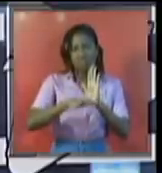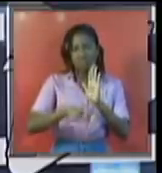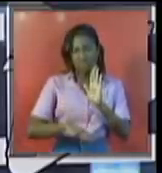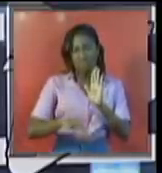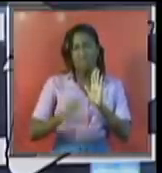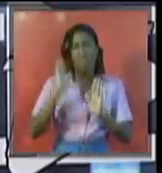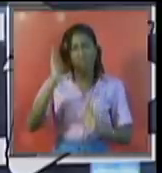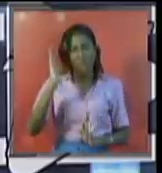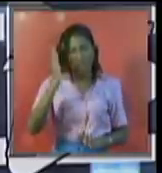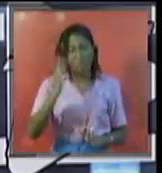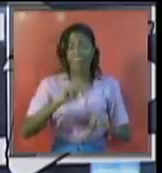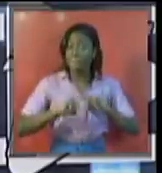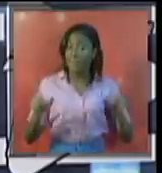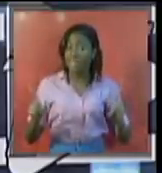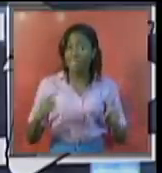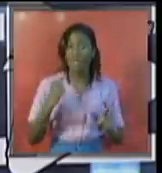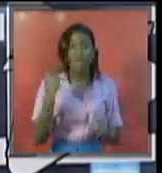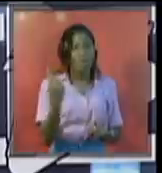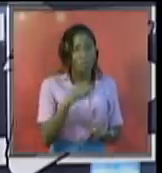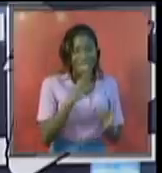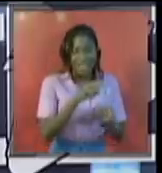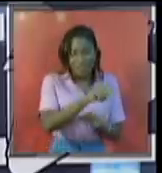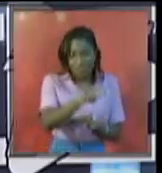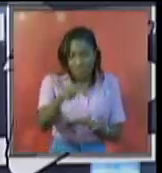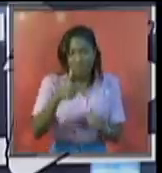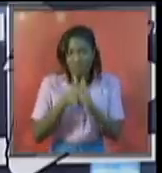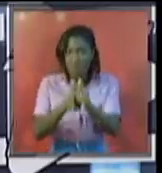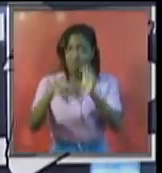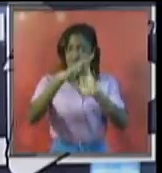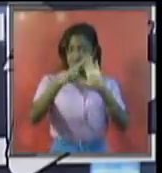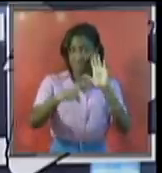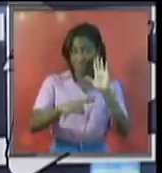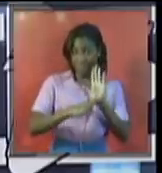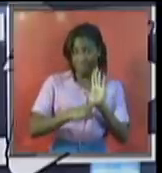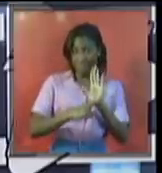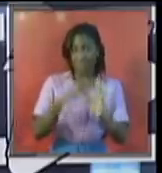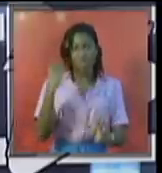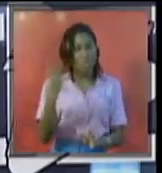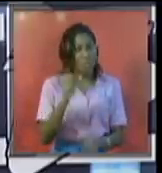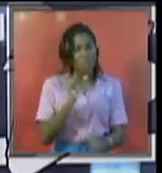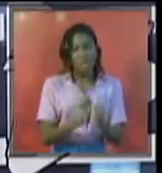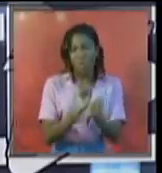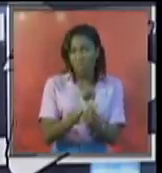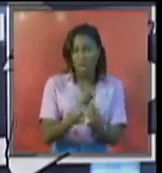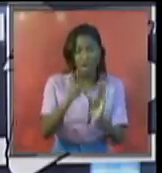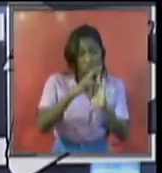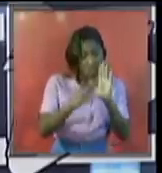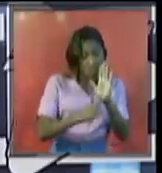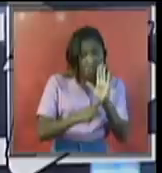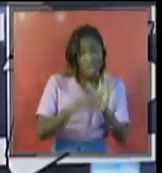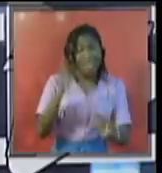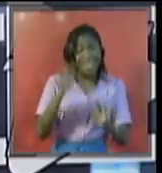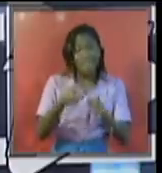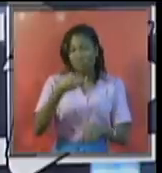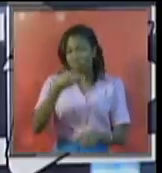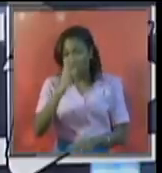numbers. But only if everyone is adherent. The measures only work with strict adherence, with more than just the